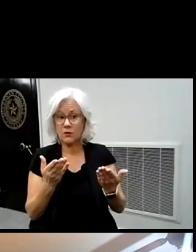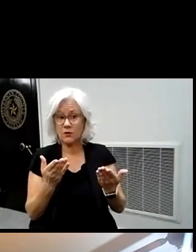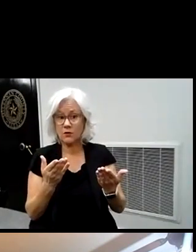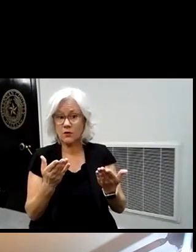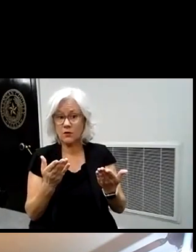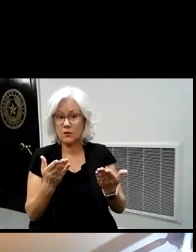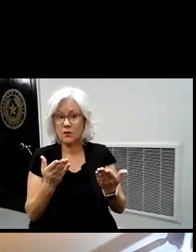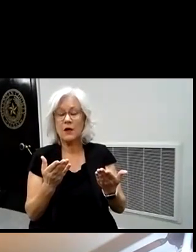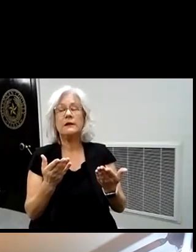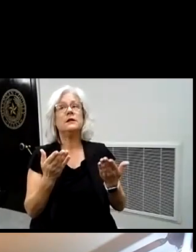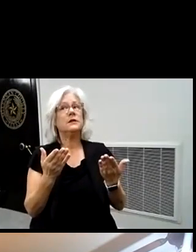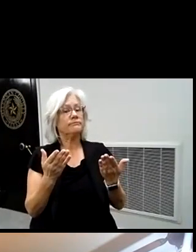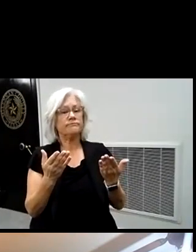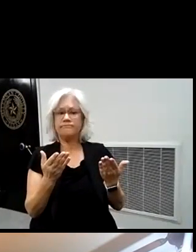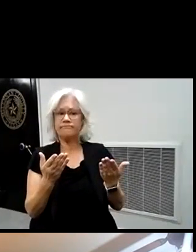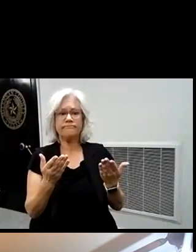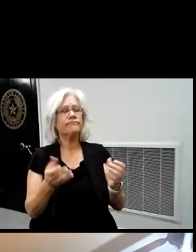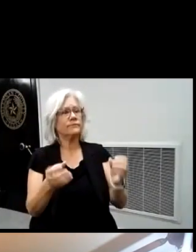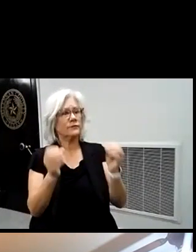All right.